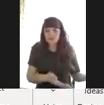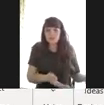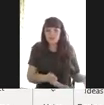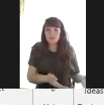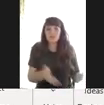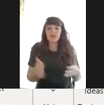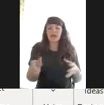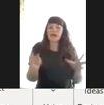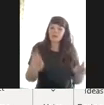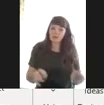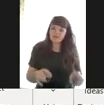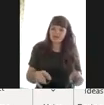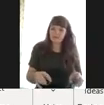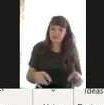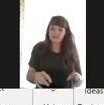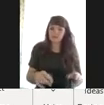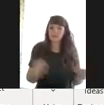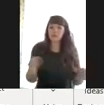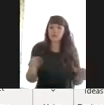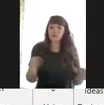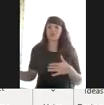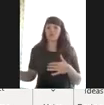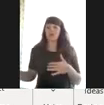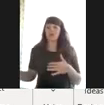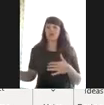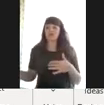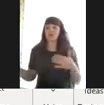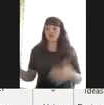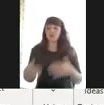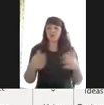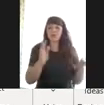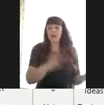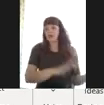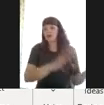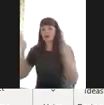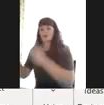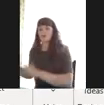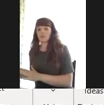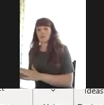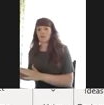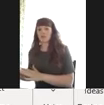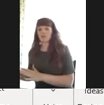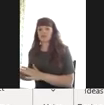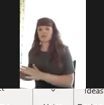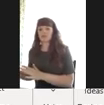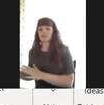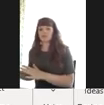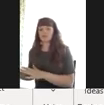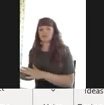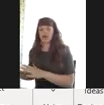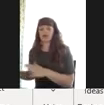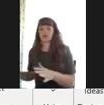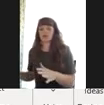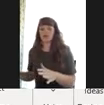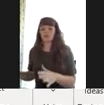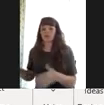unrighteous, okay, at the right time, Christ died for the ungodly. So now we're going into